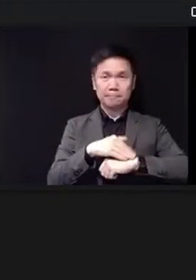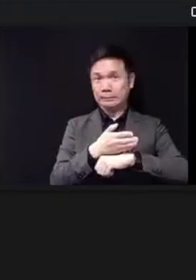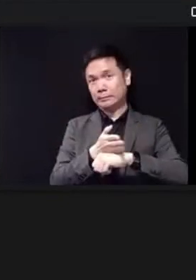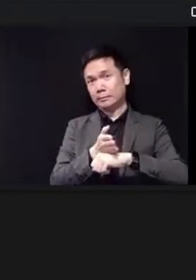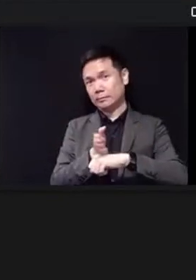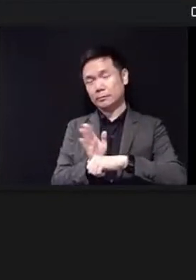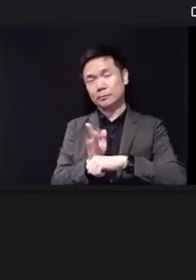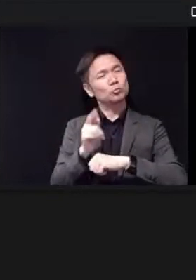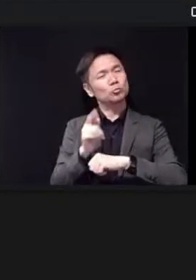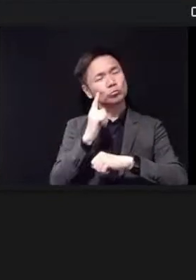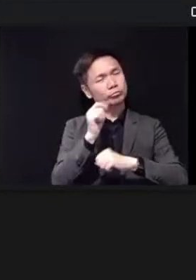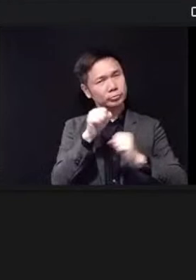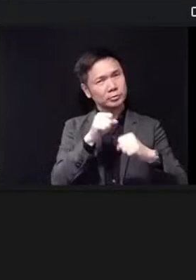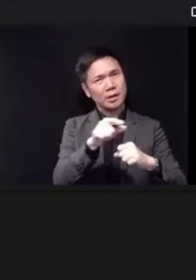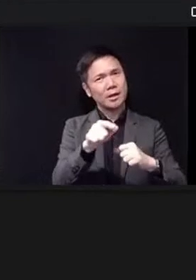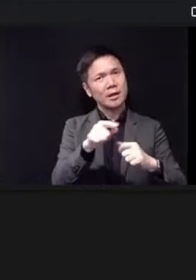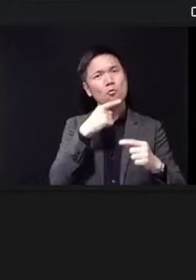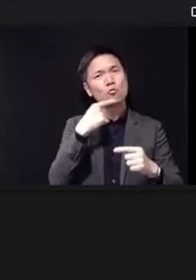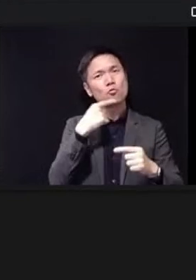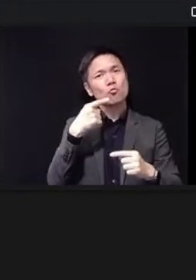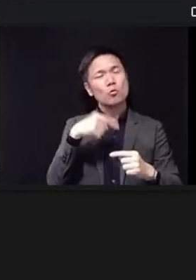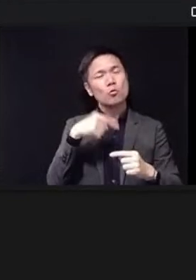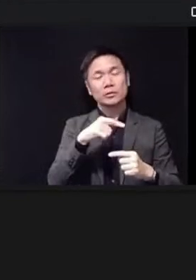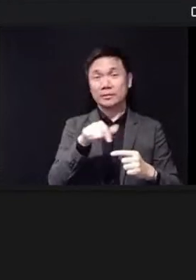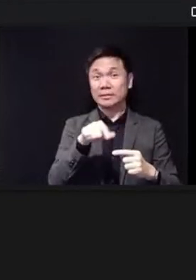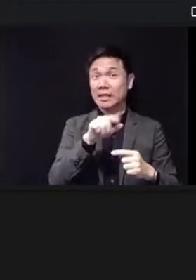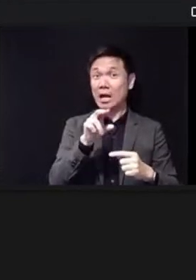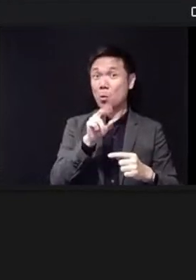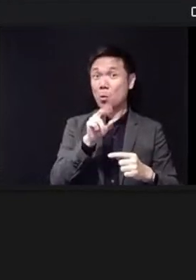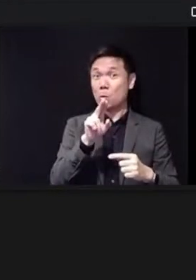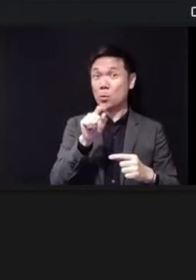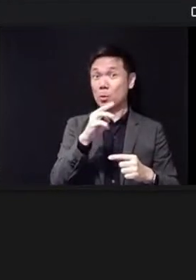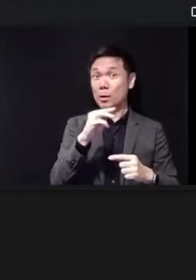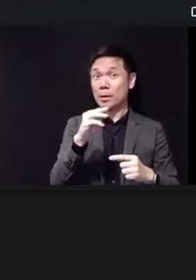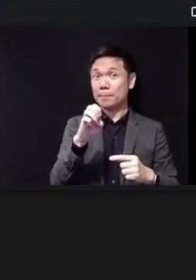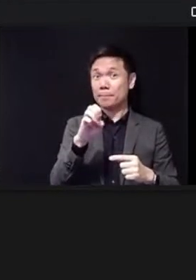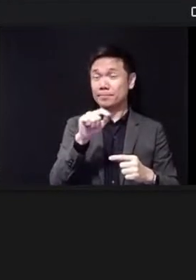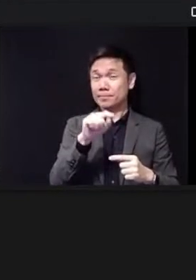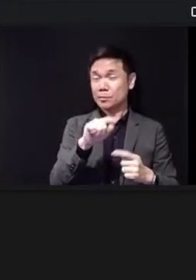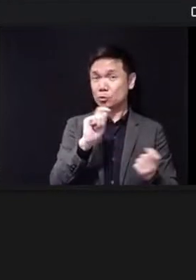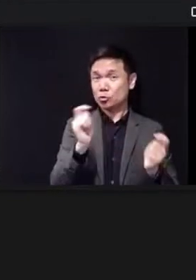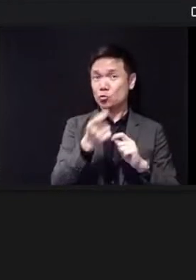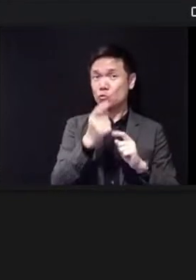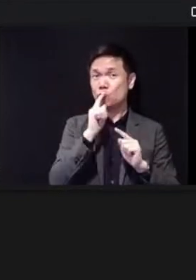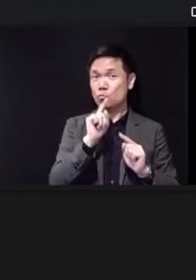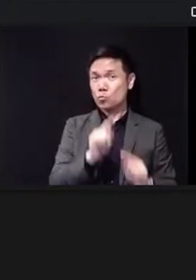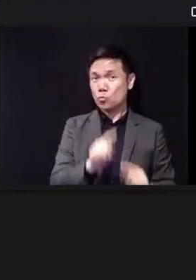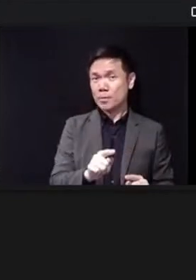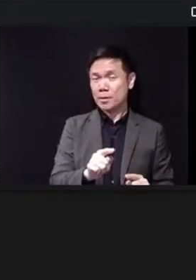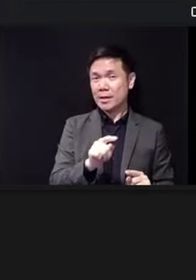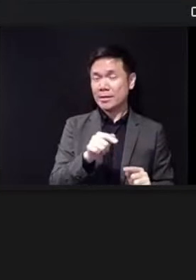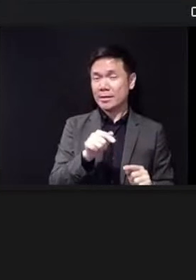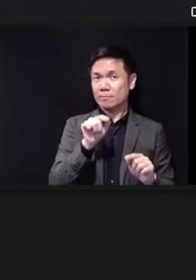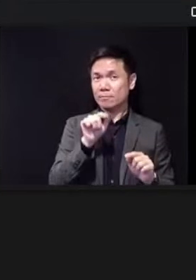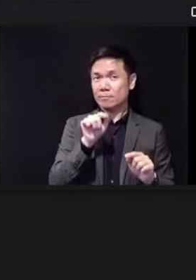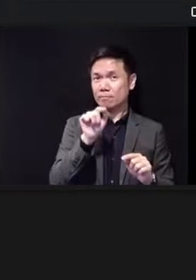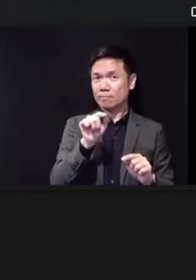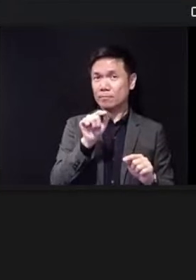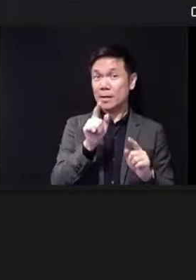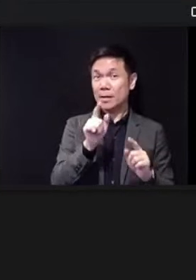along with the Russian Federation's proposal on changing outcome to report, because we would prefer to have that versus ending at 2028. Thank